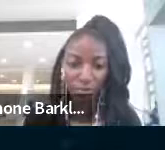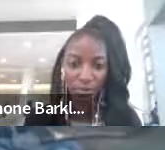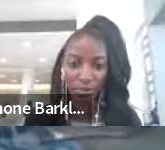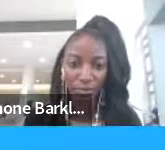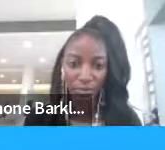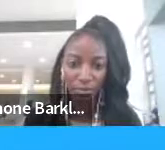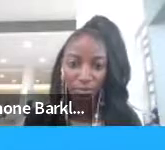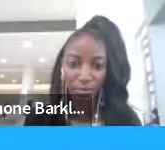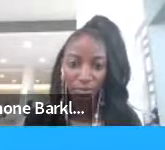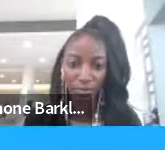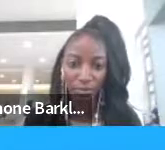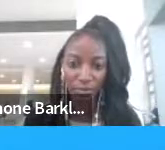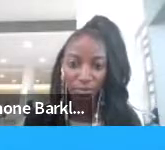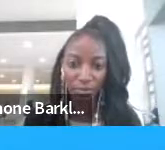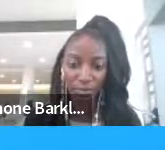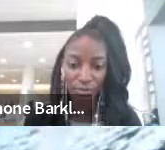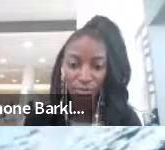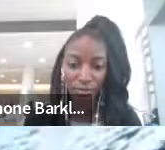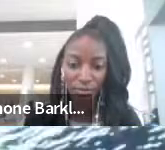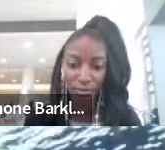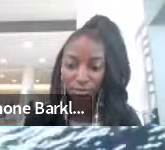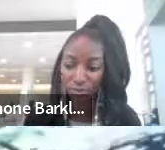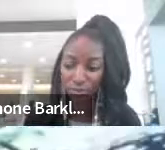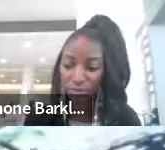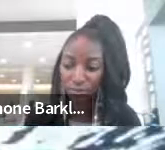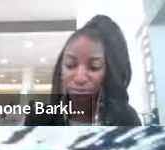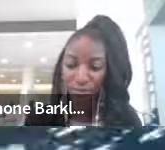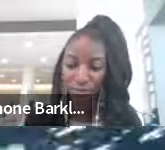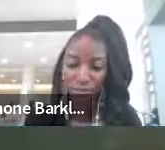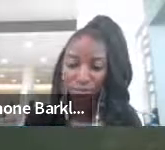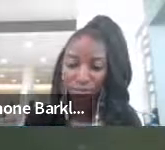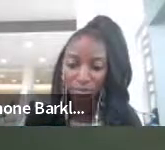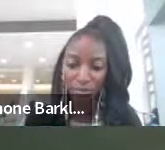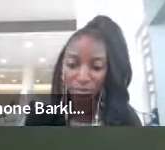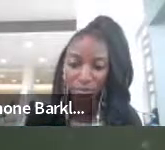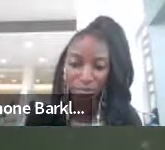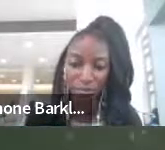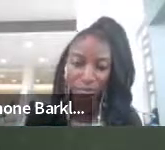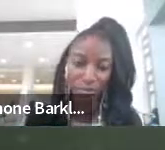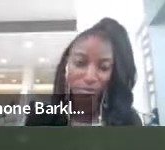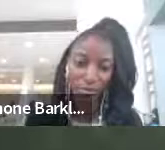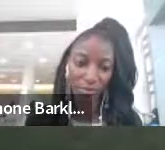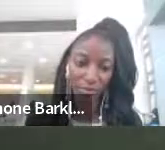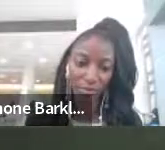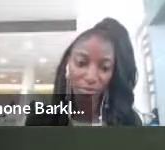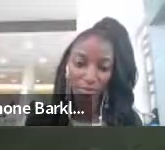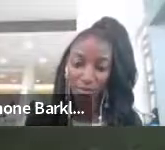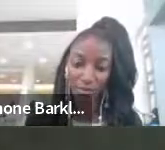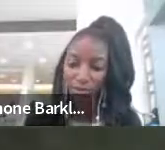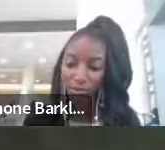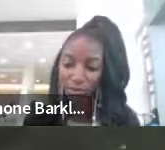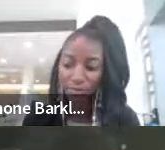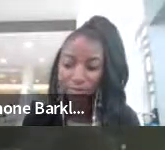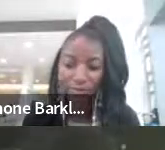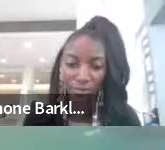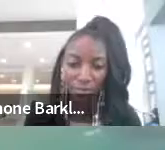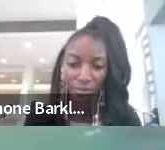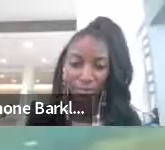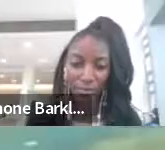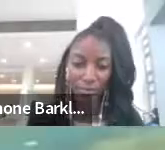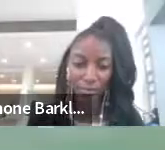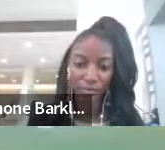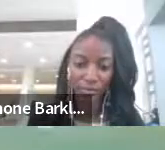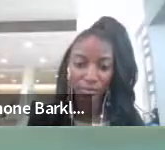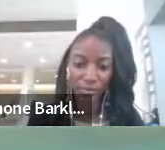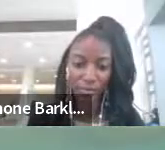traps, nets, or fishing line, and it continues to drift through the water, catching animals for a long time. We